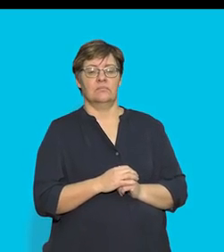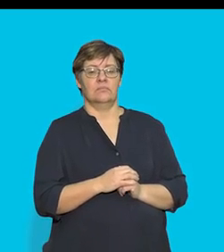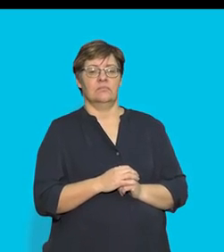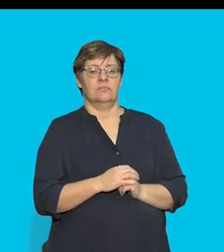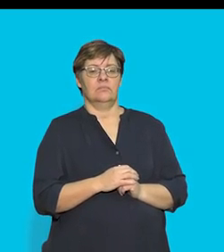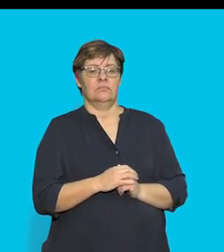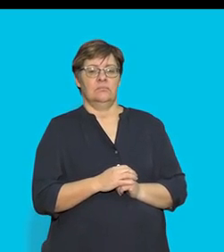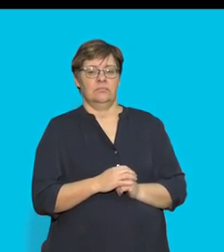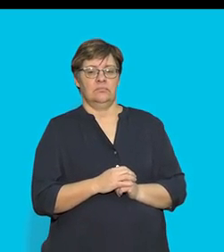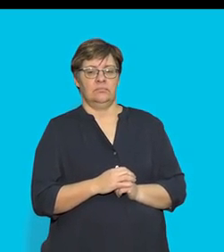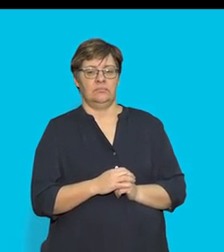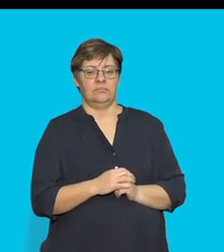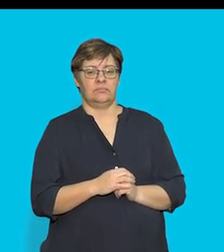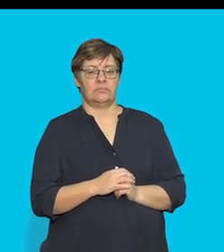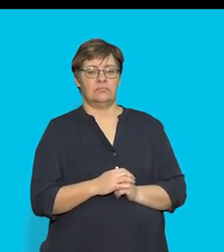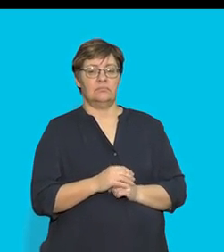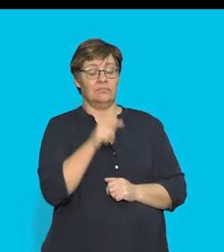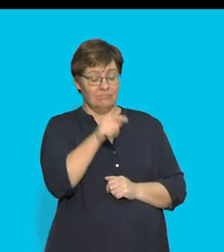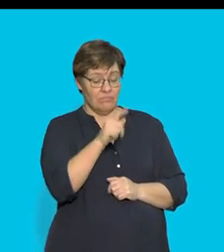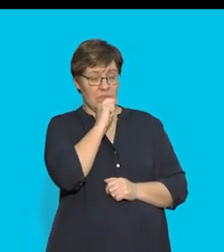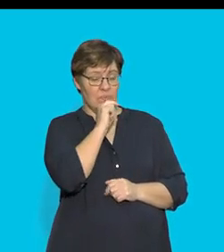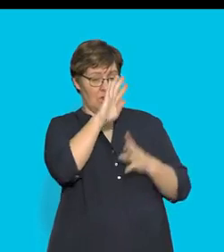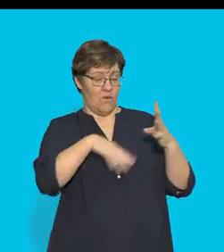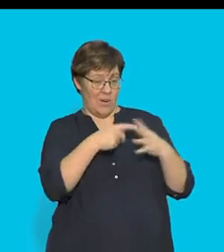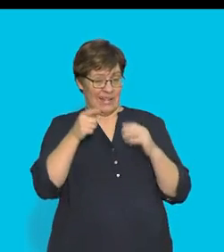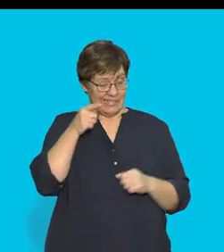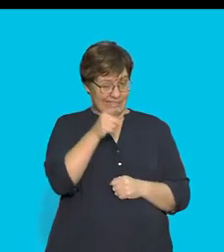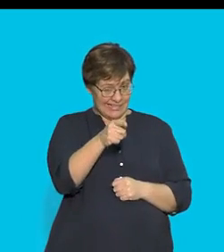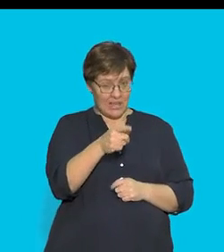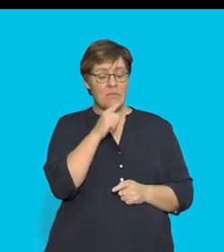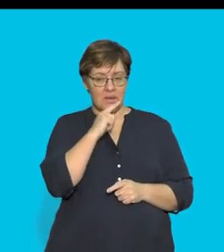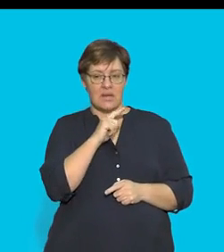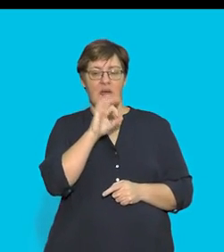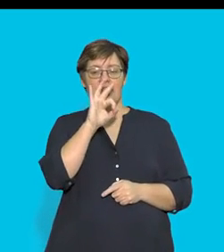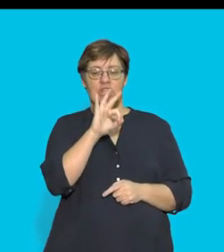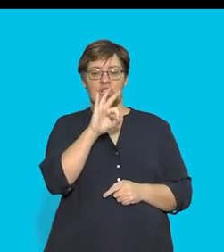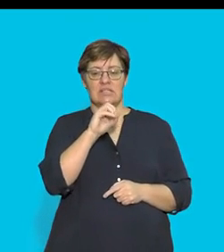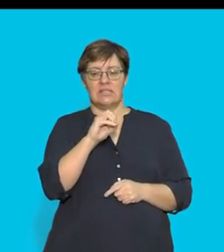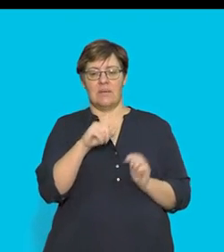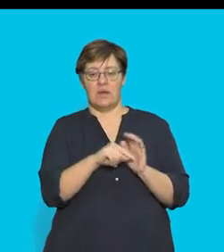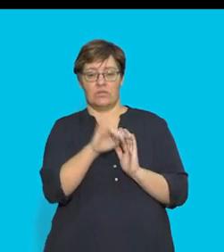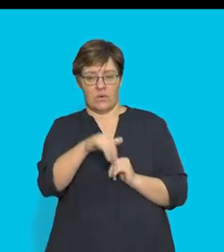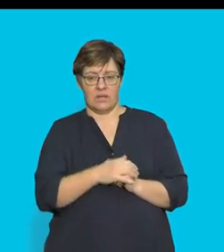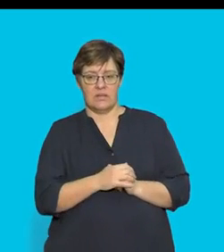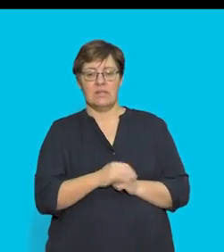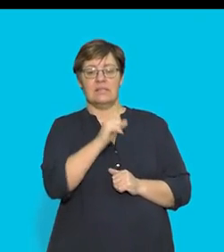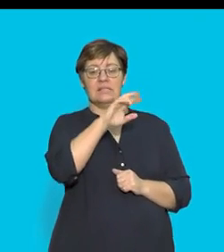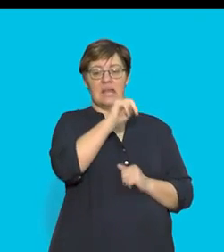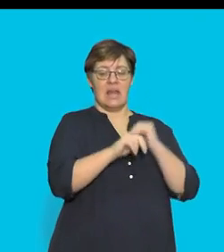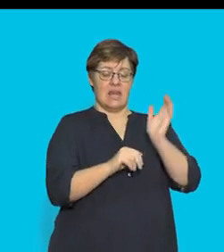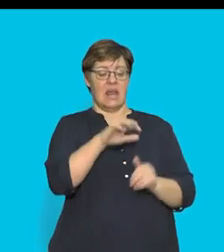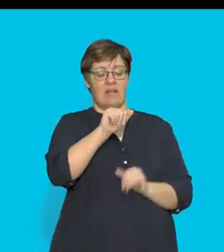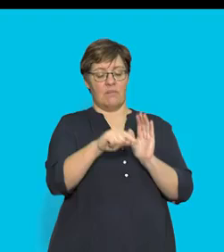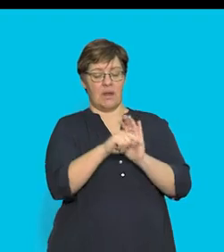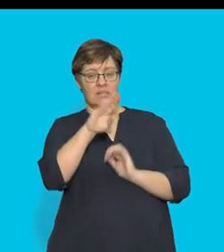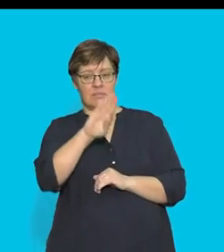we're going to use this formula to split the 30 minus y up. So sine of alpha minus beta, sine alpha cos